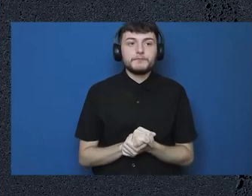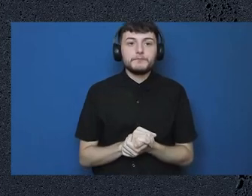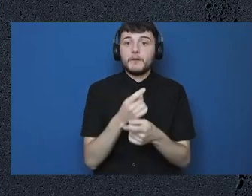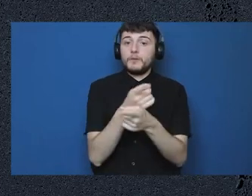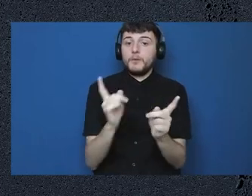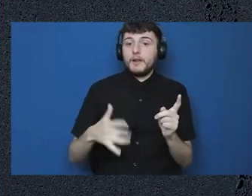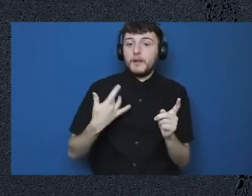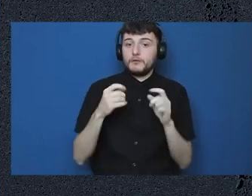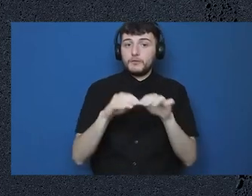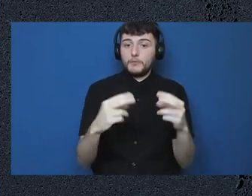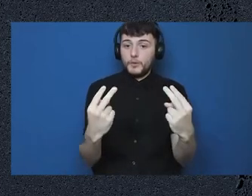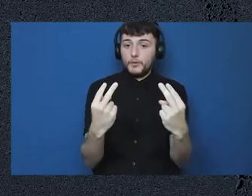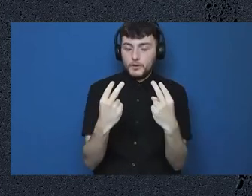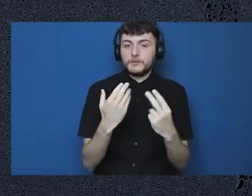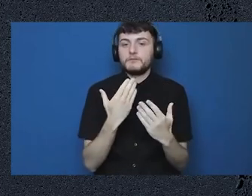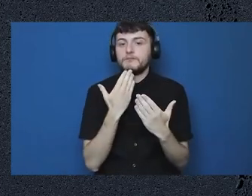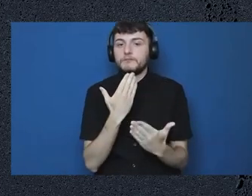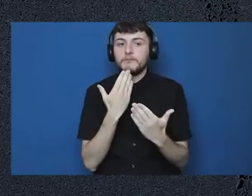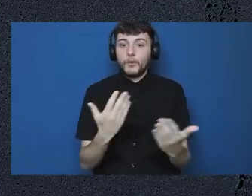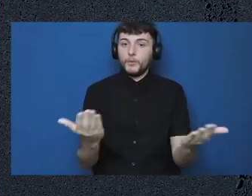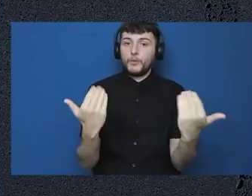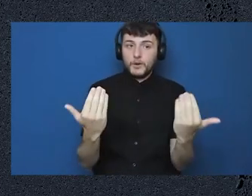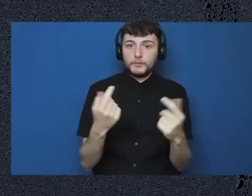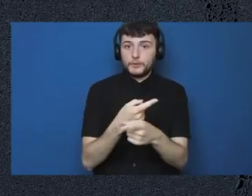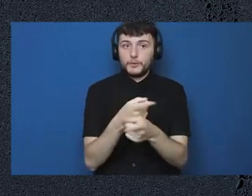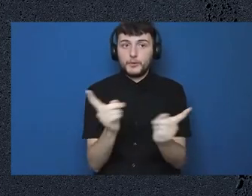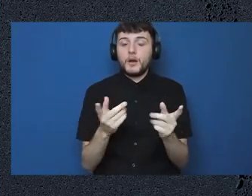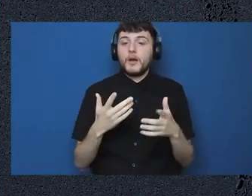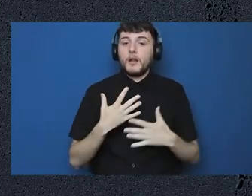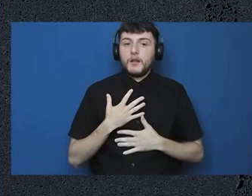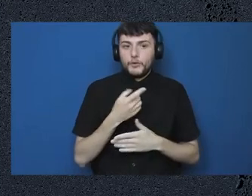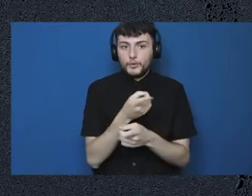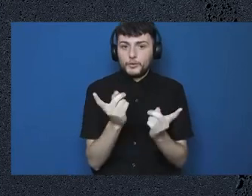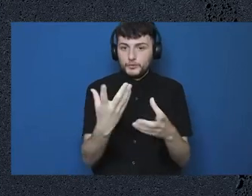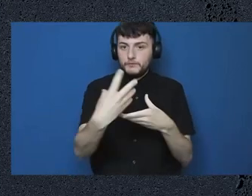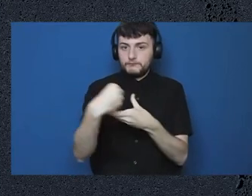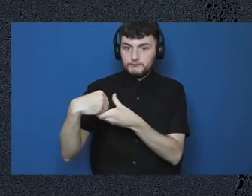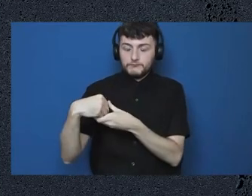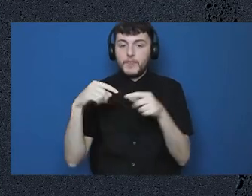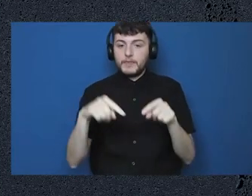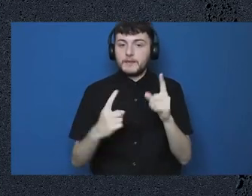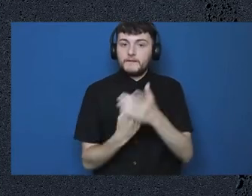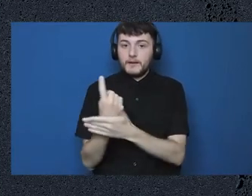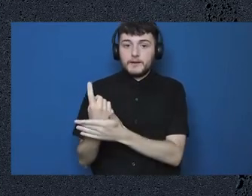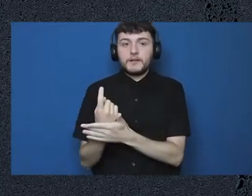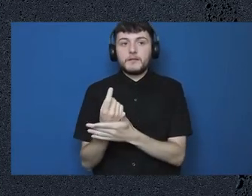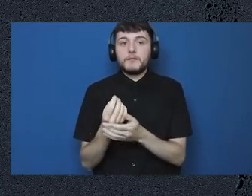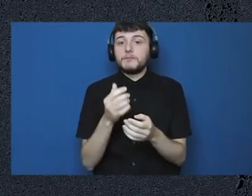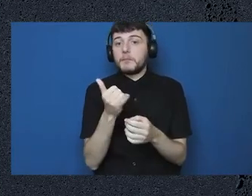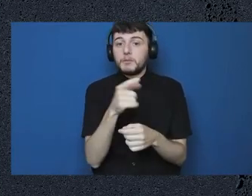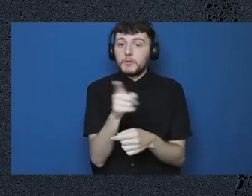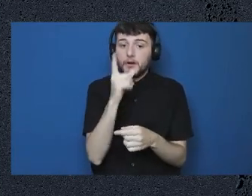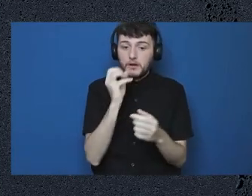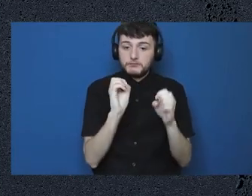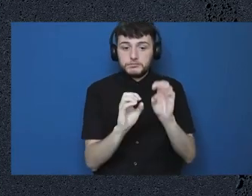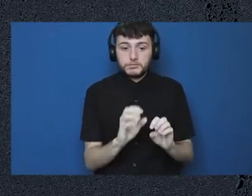to you. We would love your participation in this event. We want to know that you're joining us. Perhaps you'd like to post in the comments section